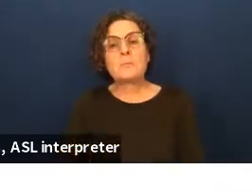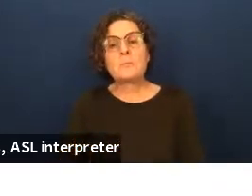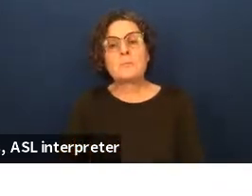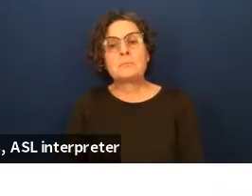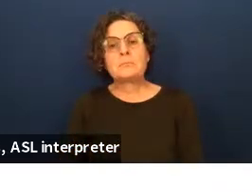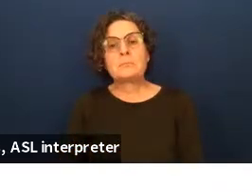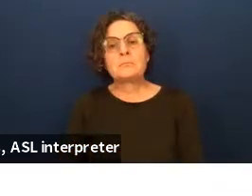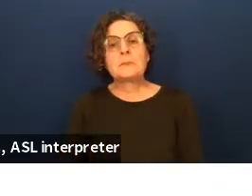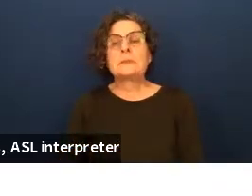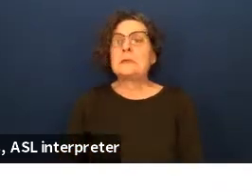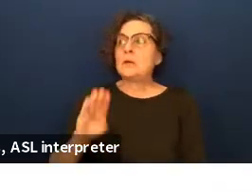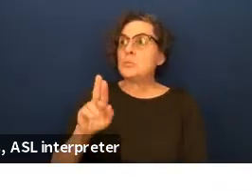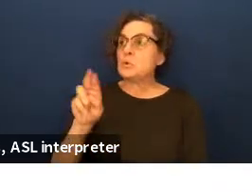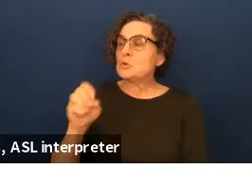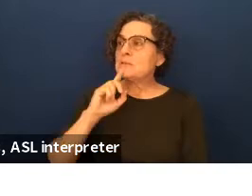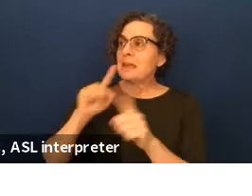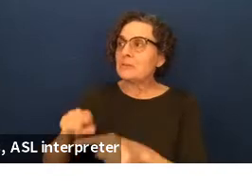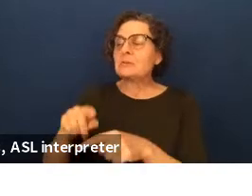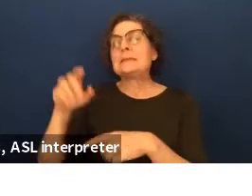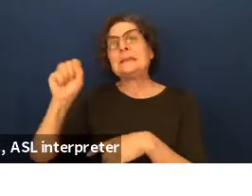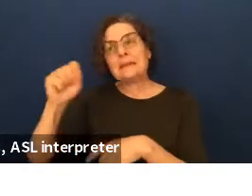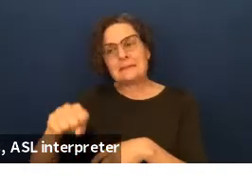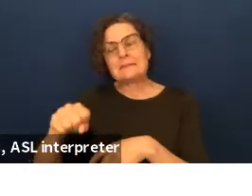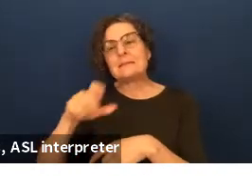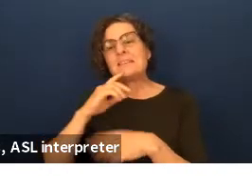So the short answer to that is yes, and it's a General A.